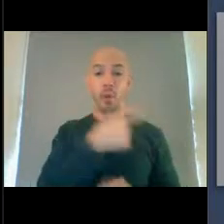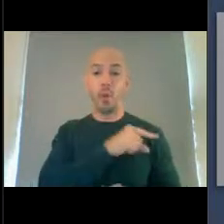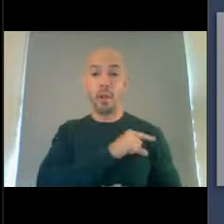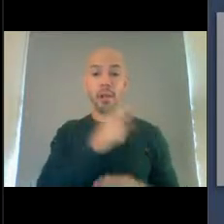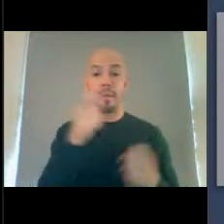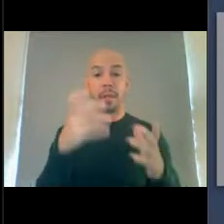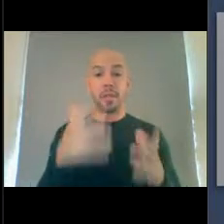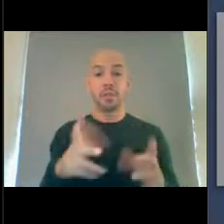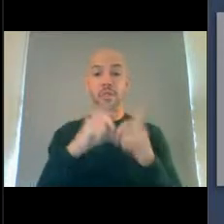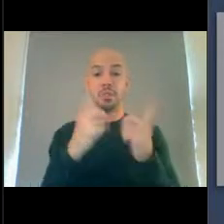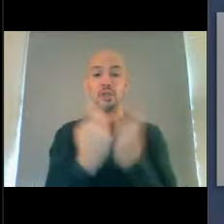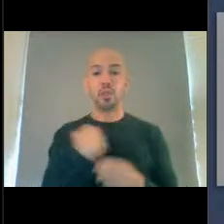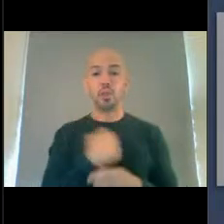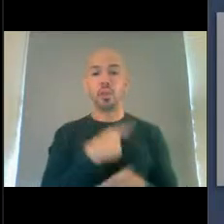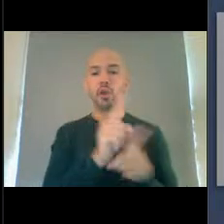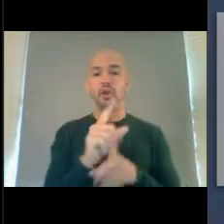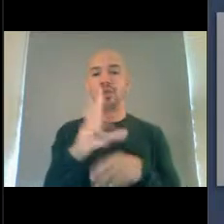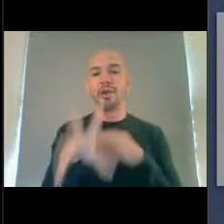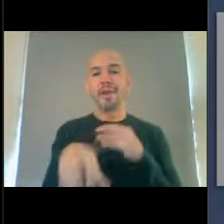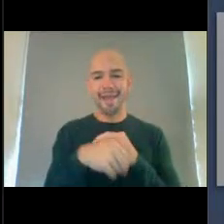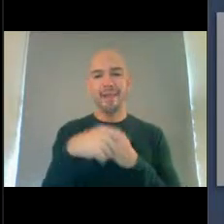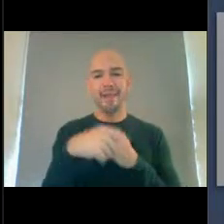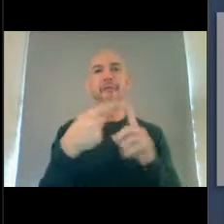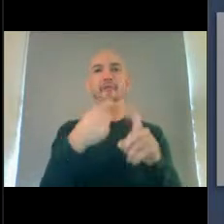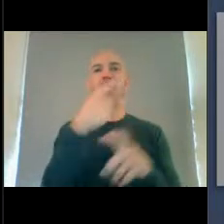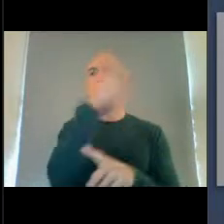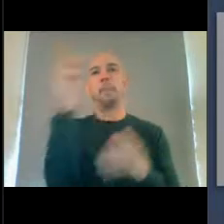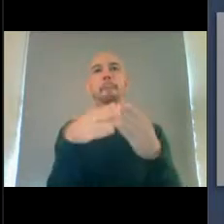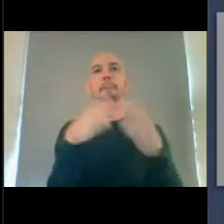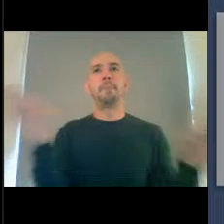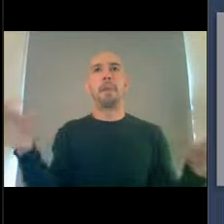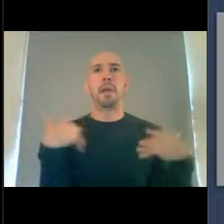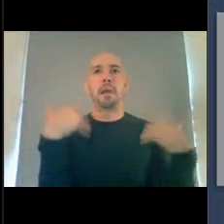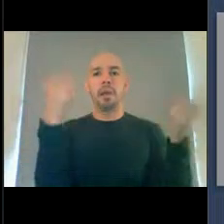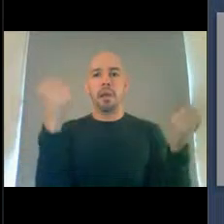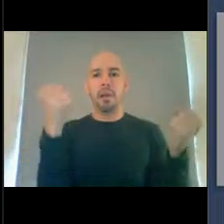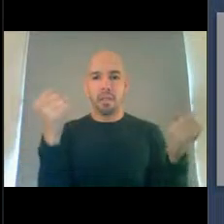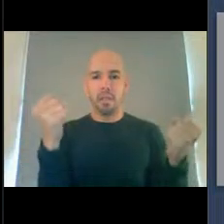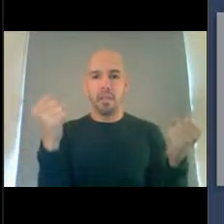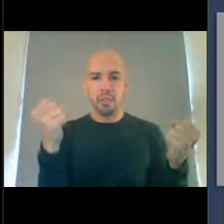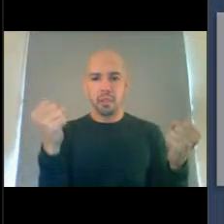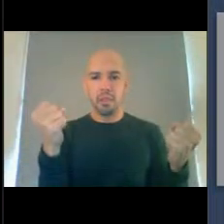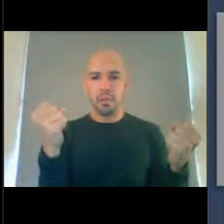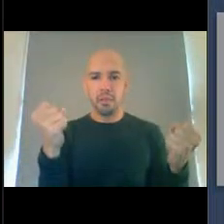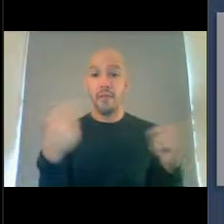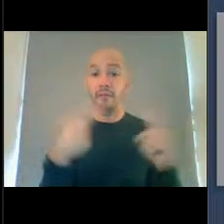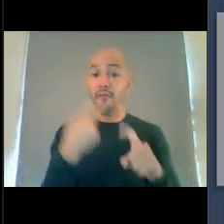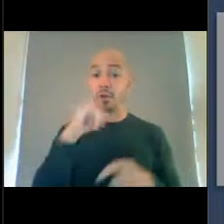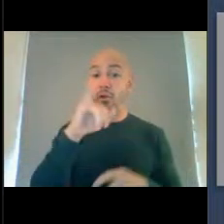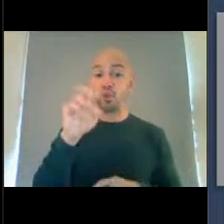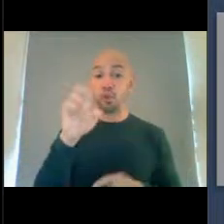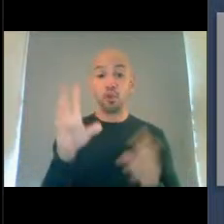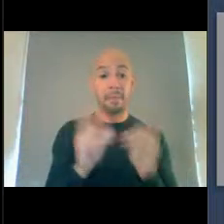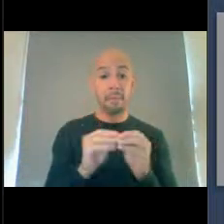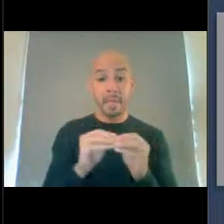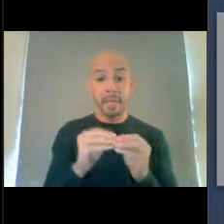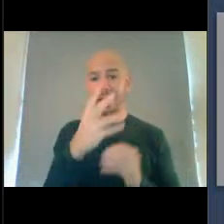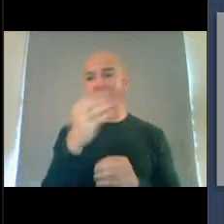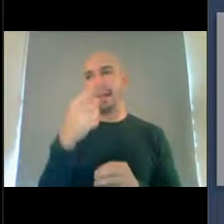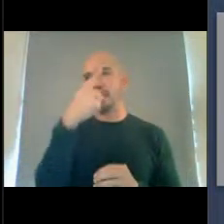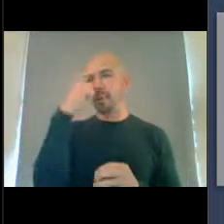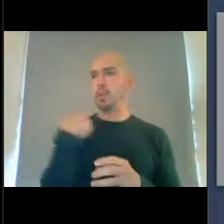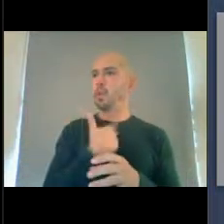health this is in response to the comments from the coalition for clean air at the june meeting and also in response to a letter that